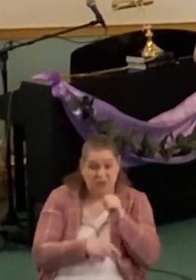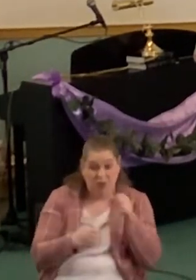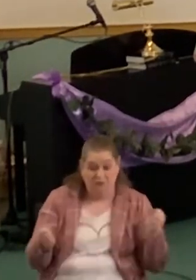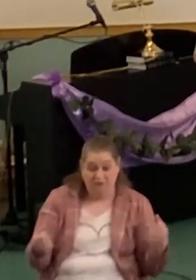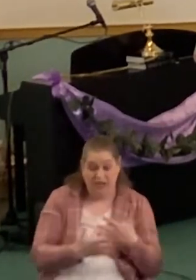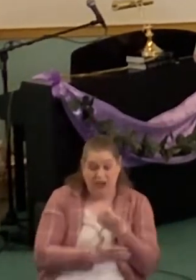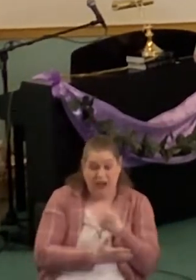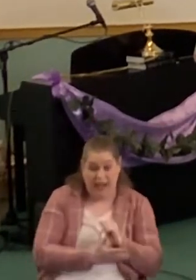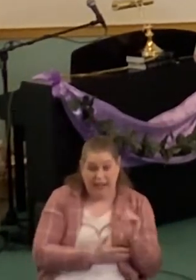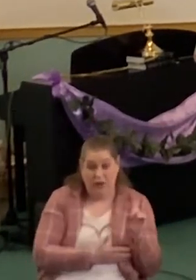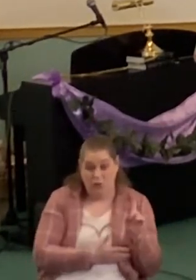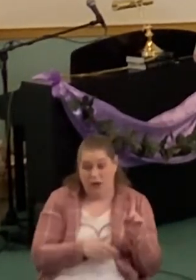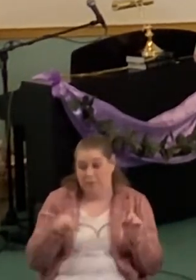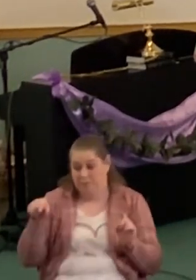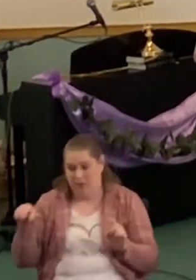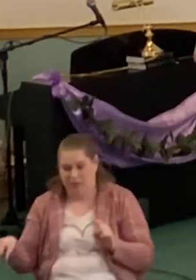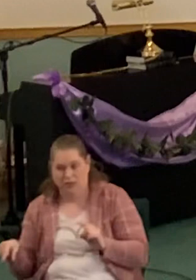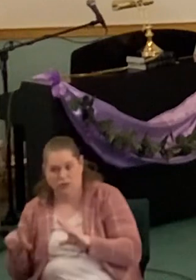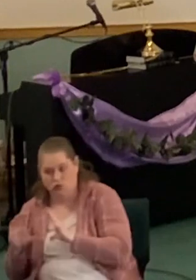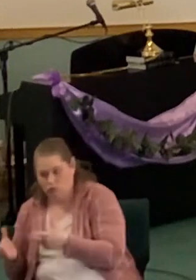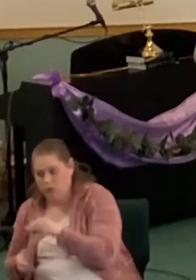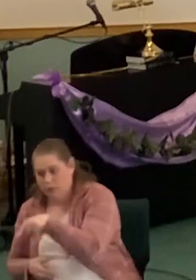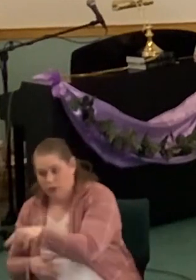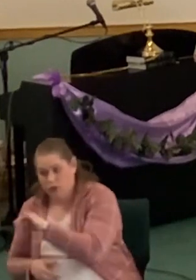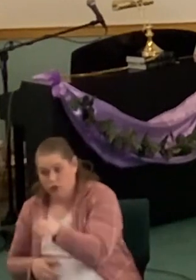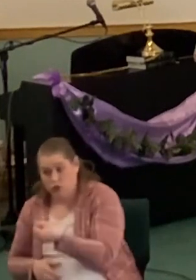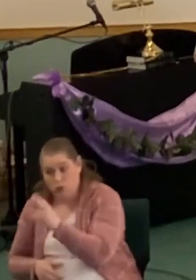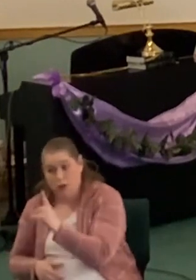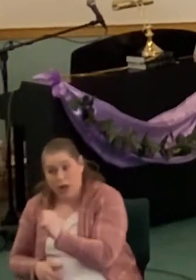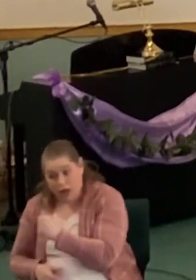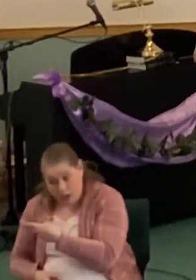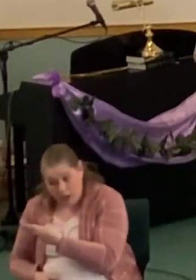but you, Judah, should fear them.